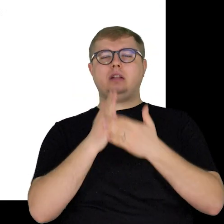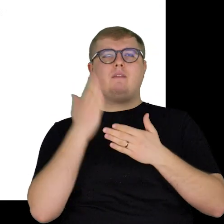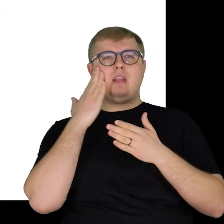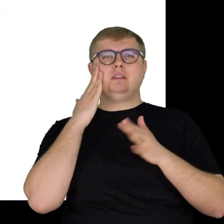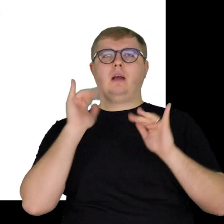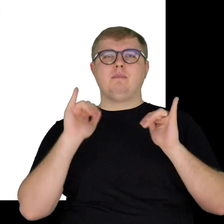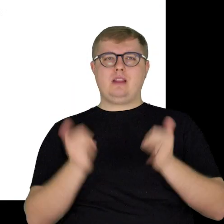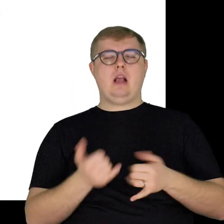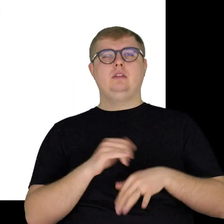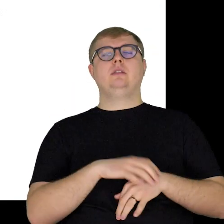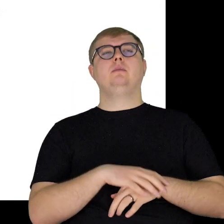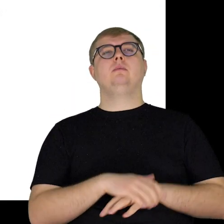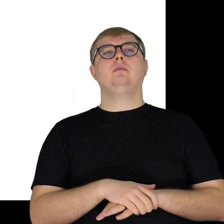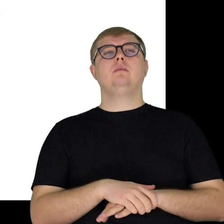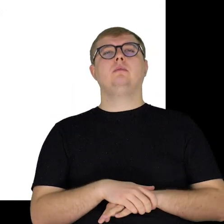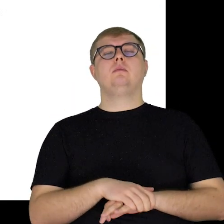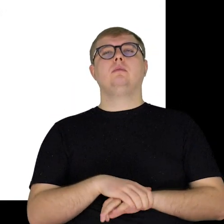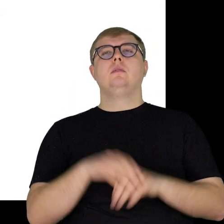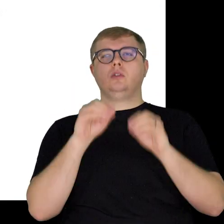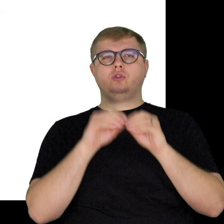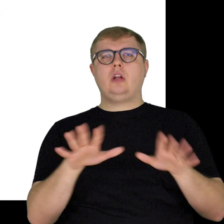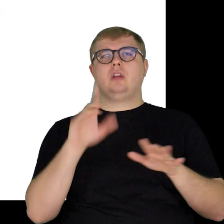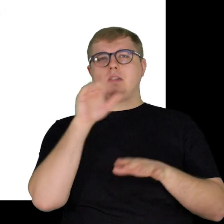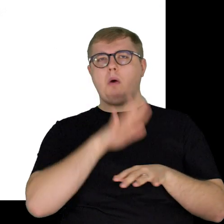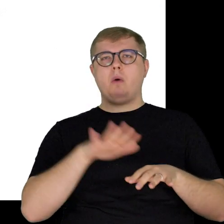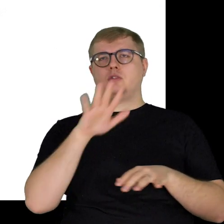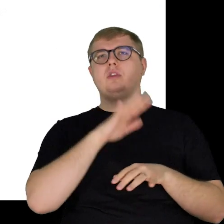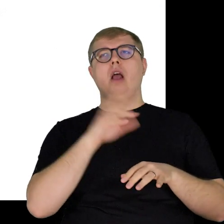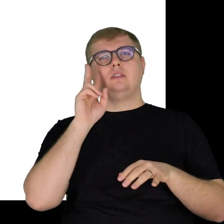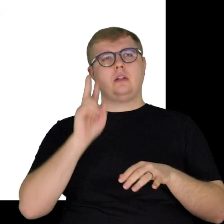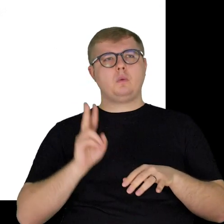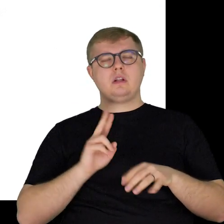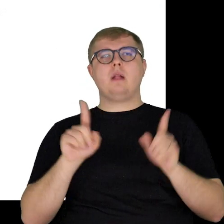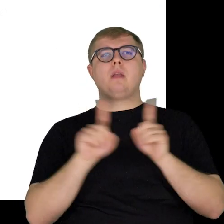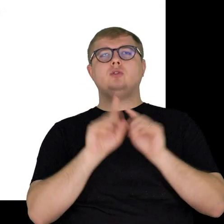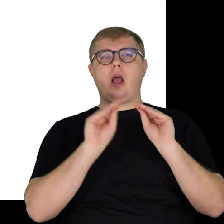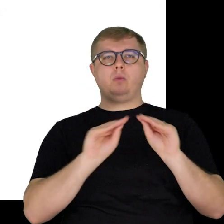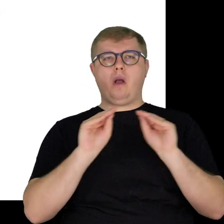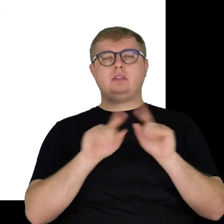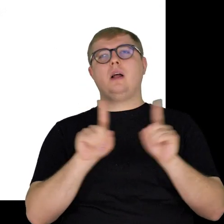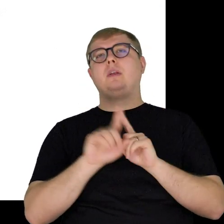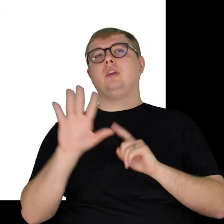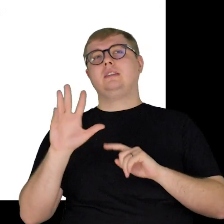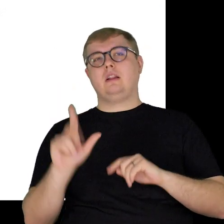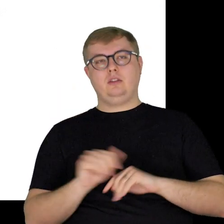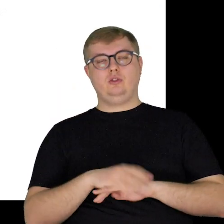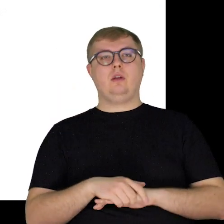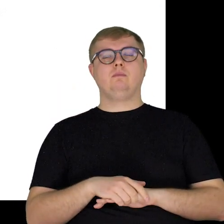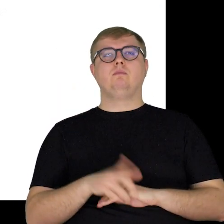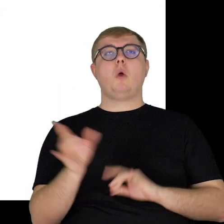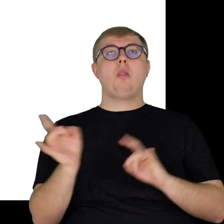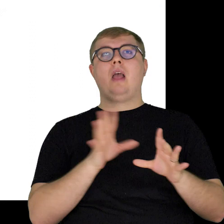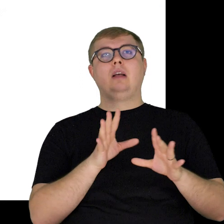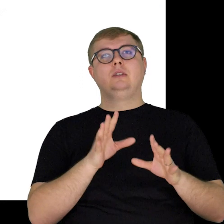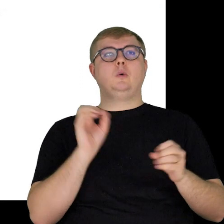networks, educational gestures, and aesthetic practice. Now, they may not be immediately obvious in this drawing, like how do we